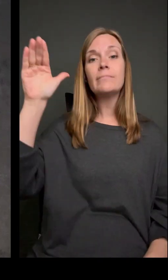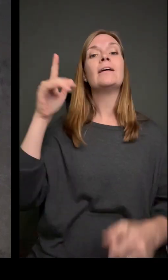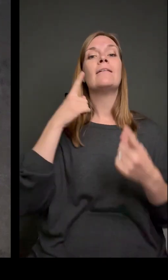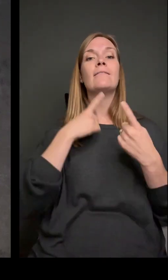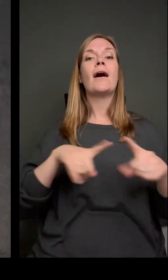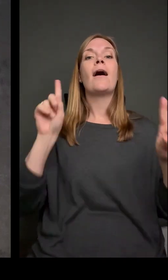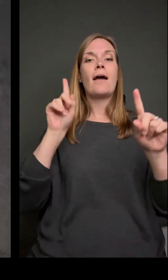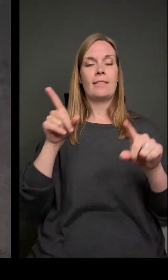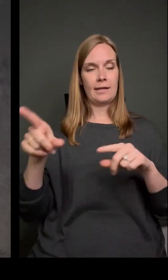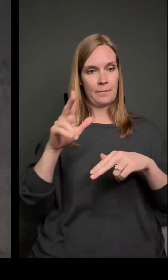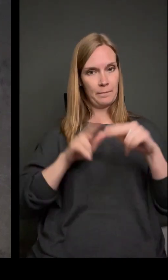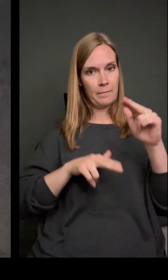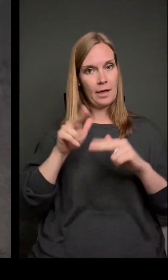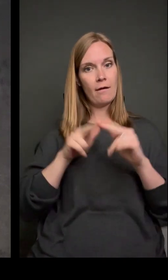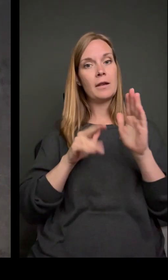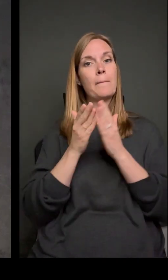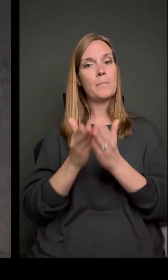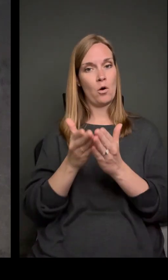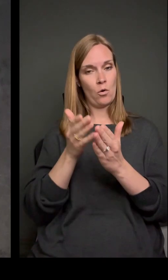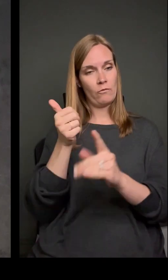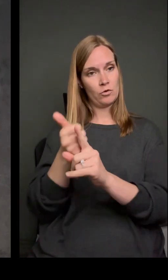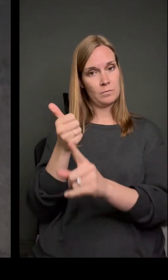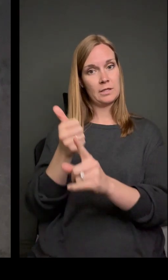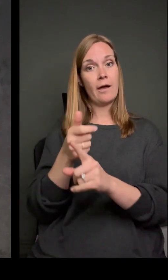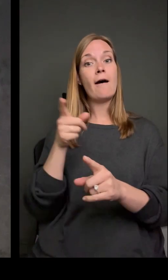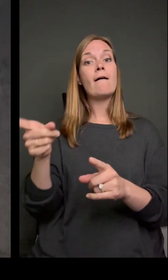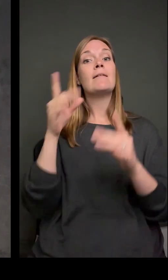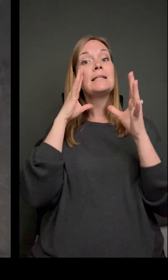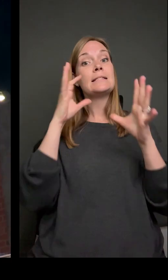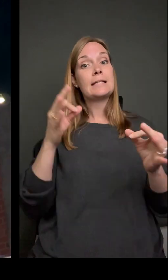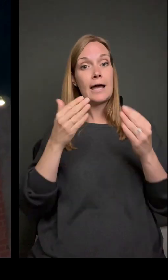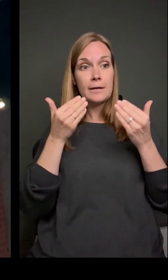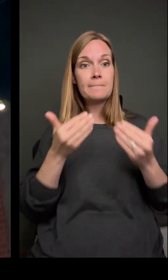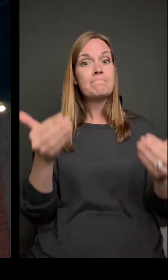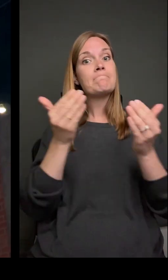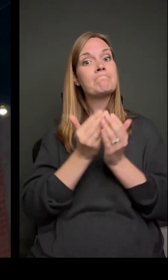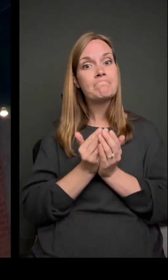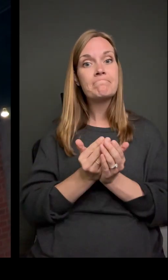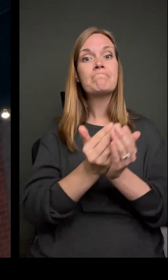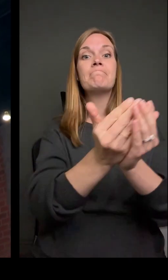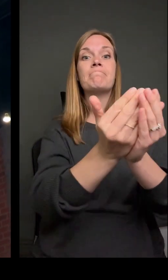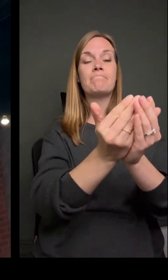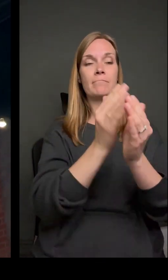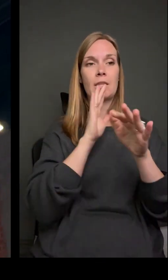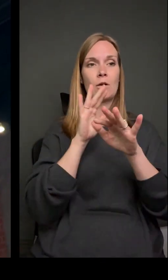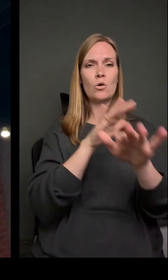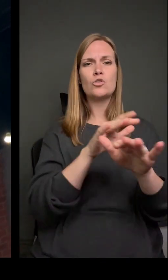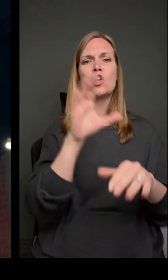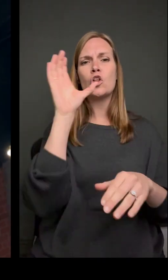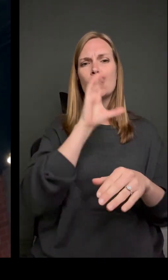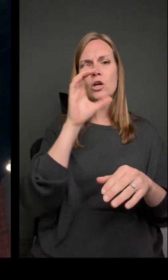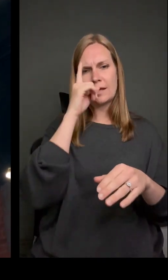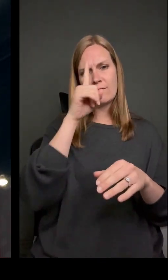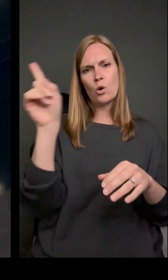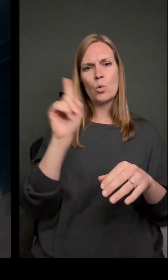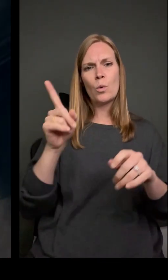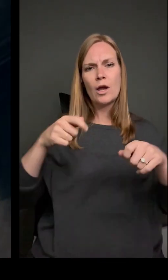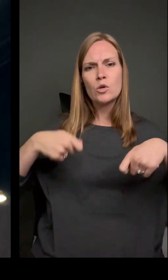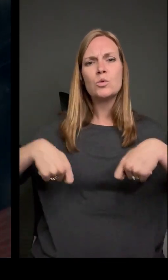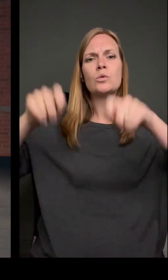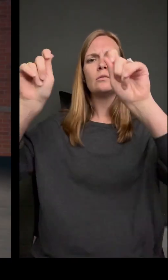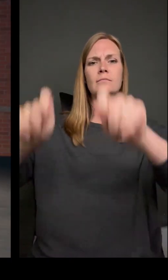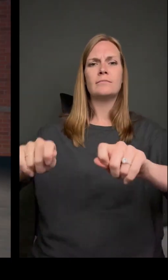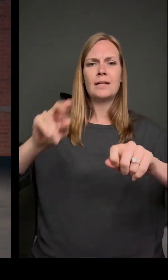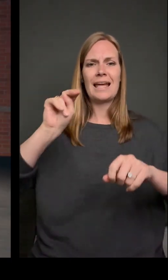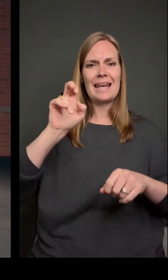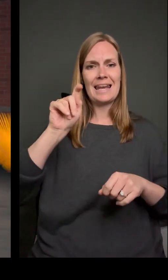boat, and he set sail on the ocean, looking for a spot to cast out his net for the very first time. He